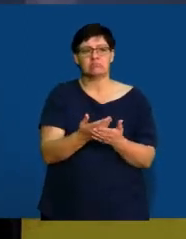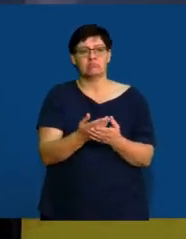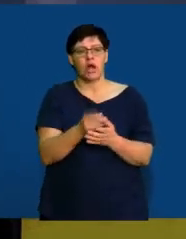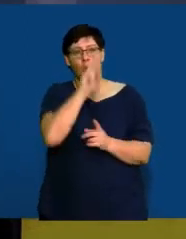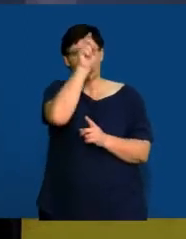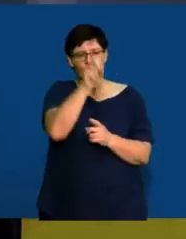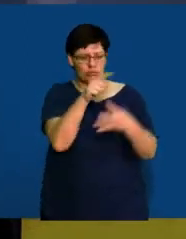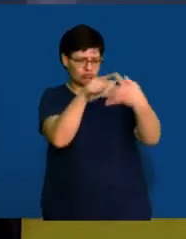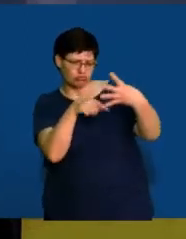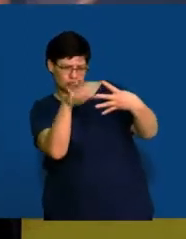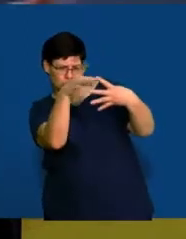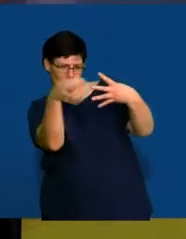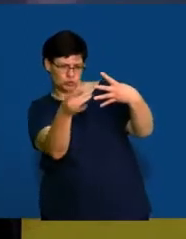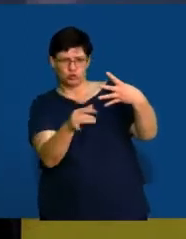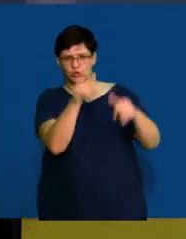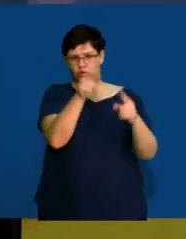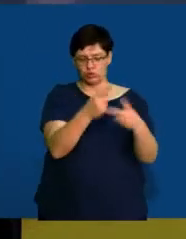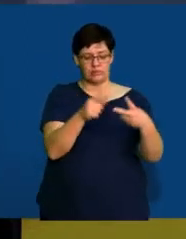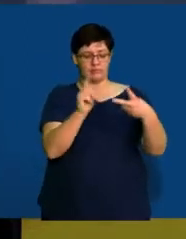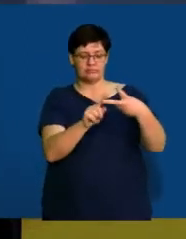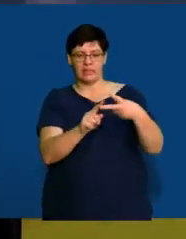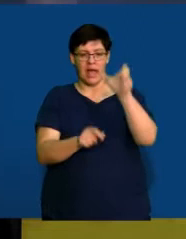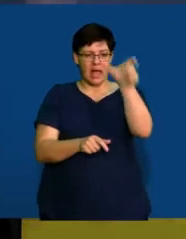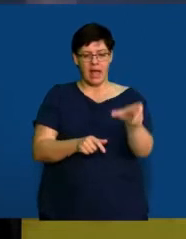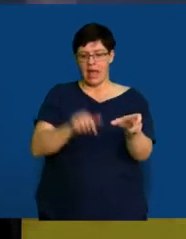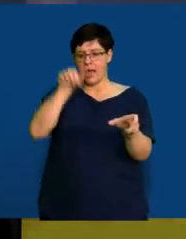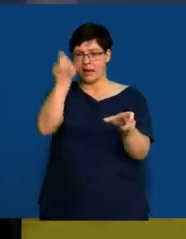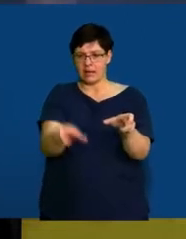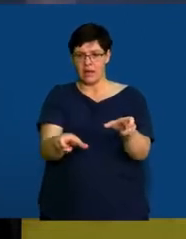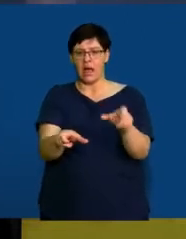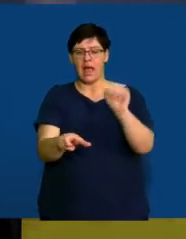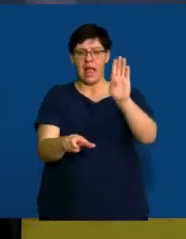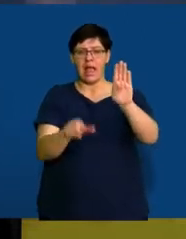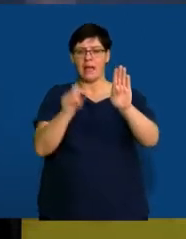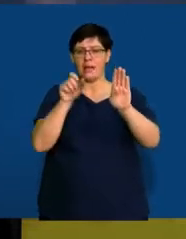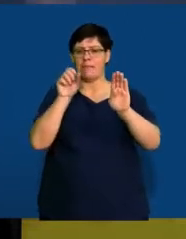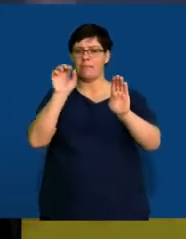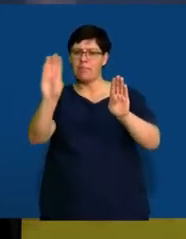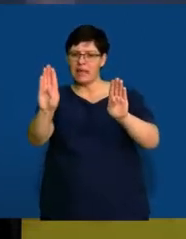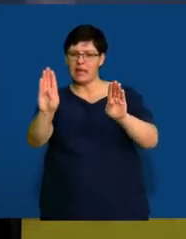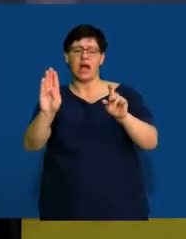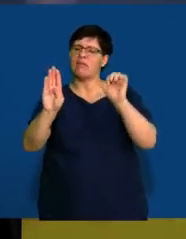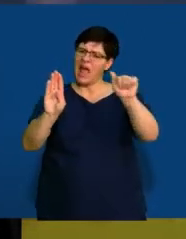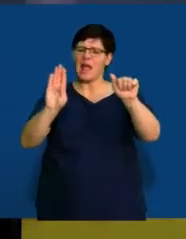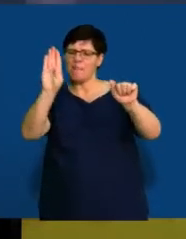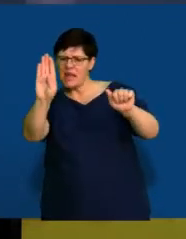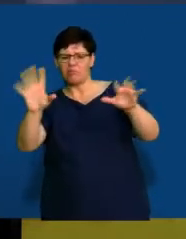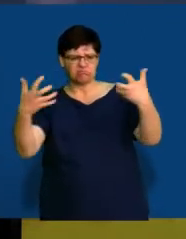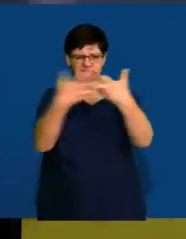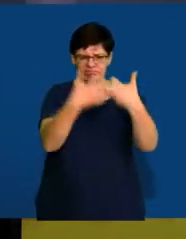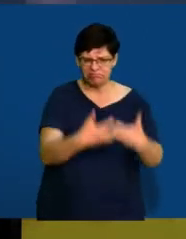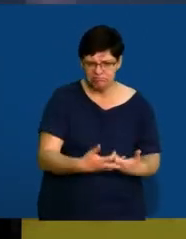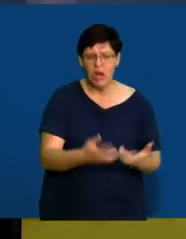choice questions, matching column A and column B, as well as selecting the appropriate geographical